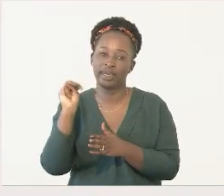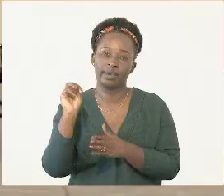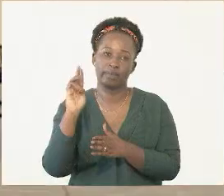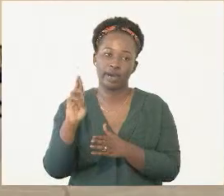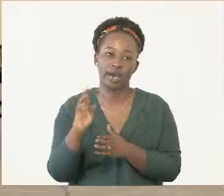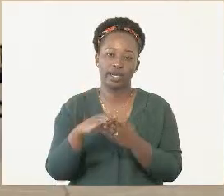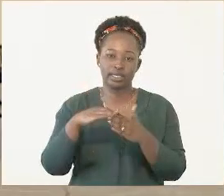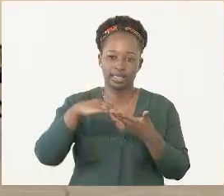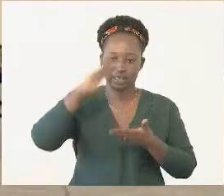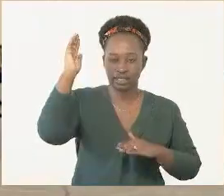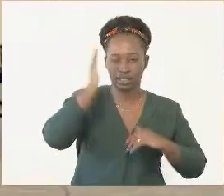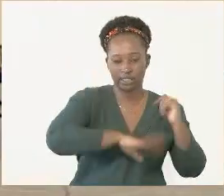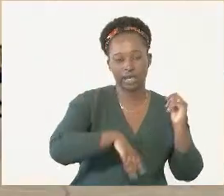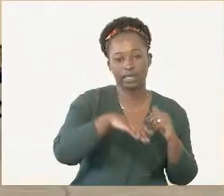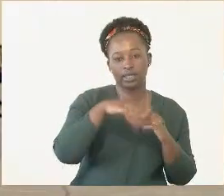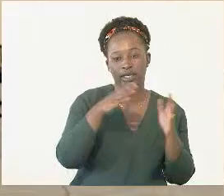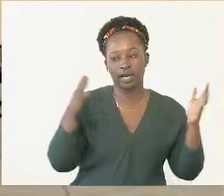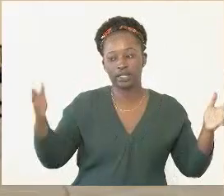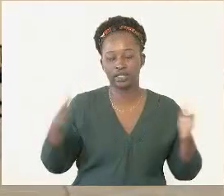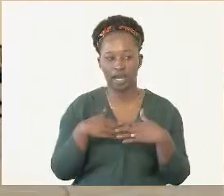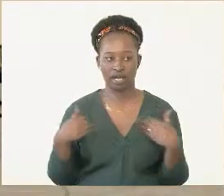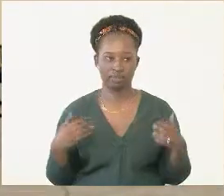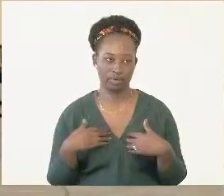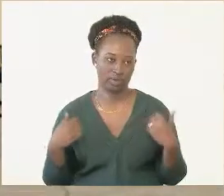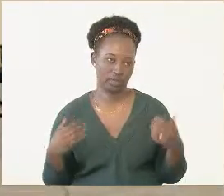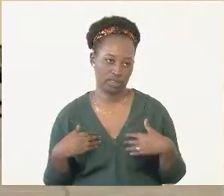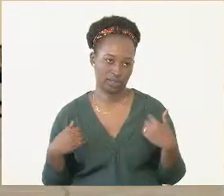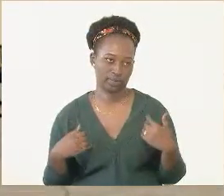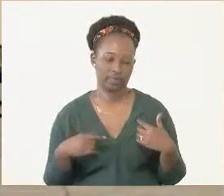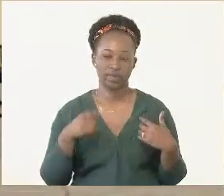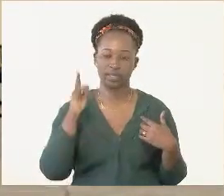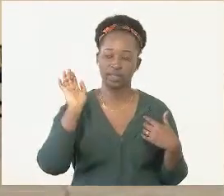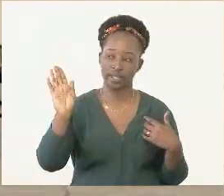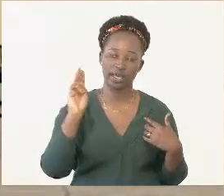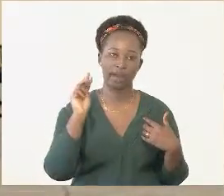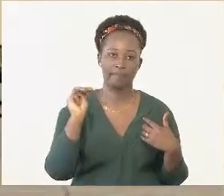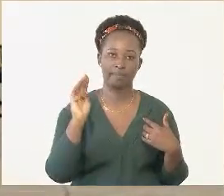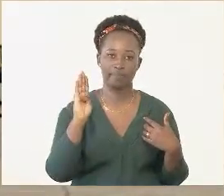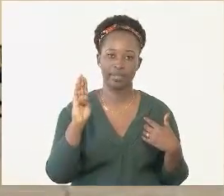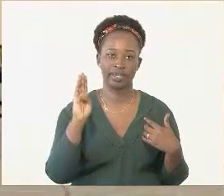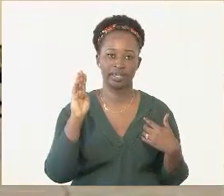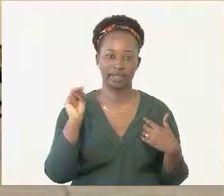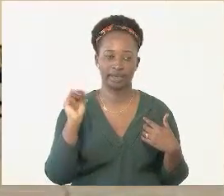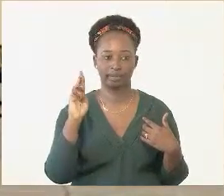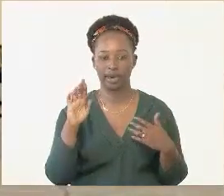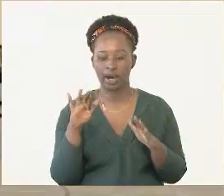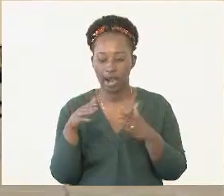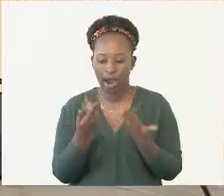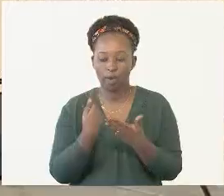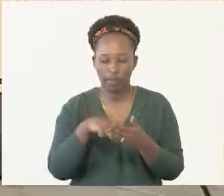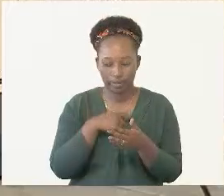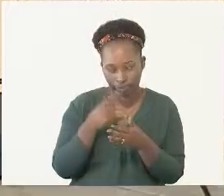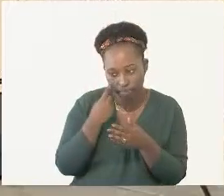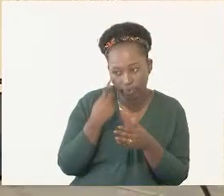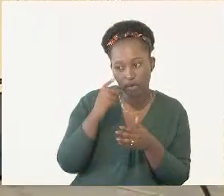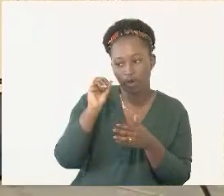animals. That is, I say that it is per grams. Their metabolic rate, how we measure, they're supposed to be baseline of metabolic rate